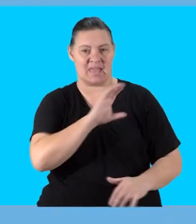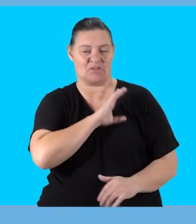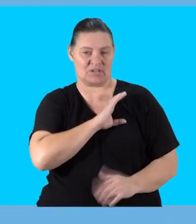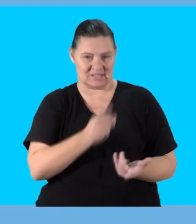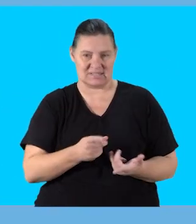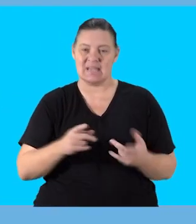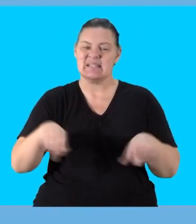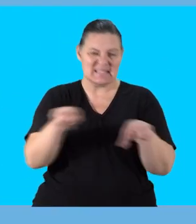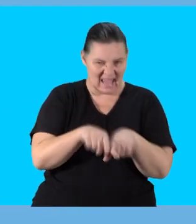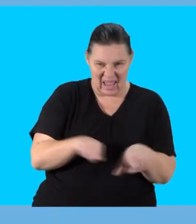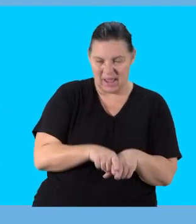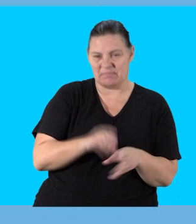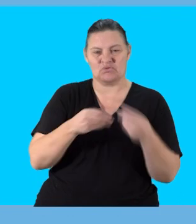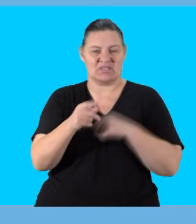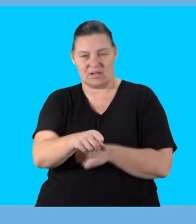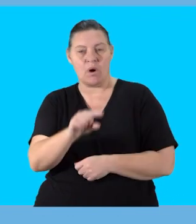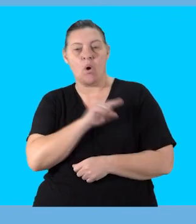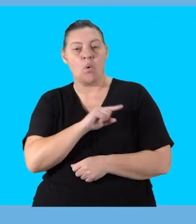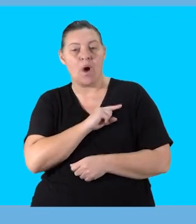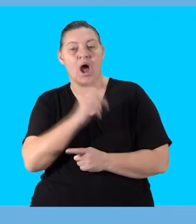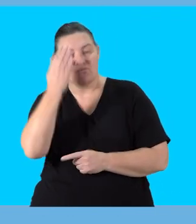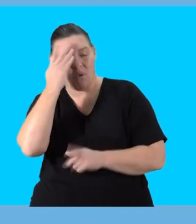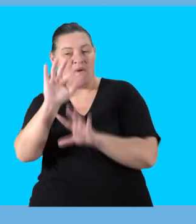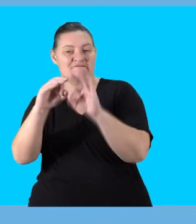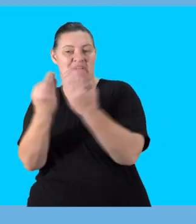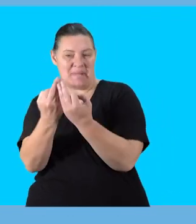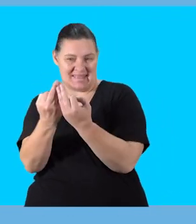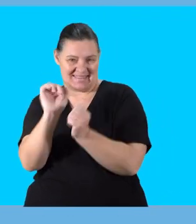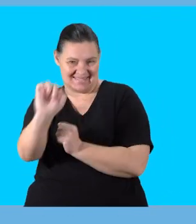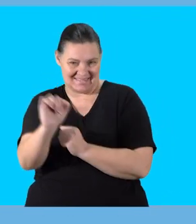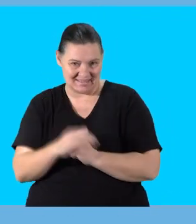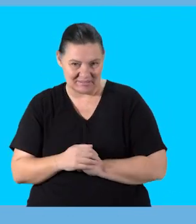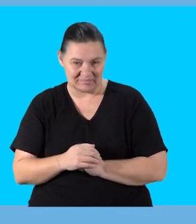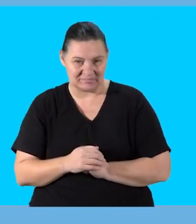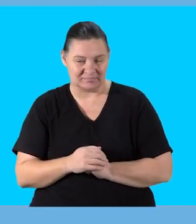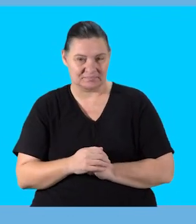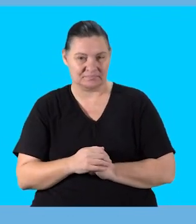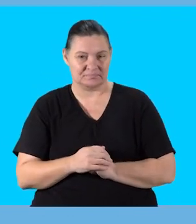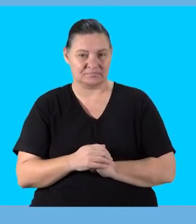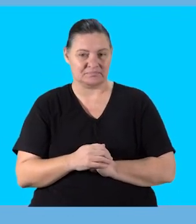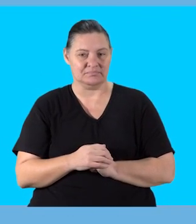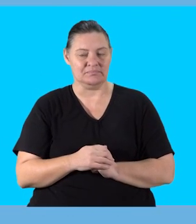similar characteristics, they have similar traits, because those are known as families. Right.